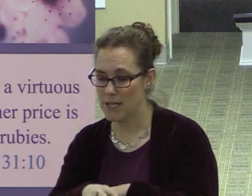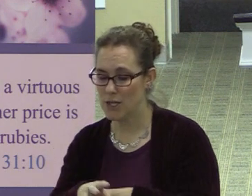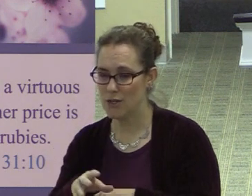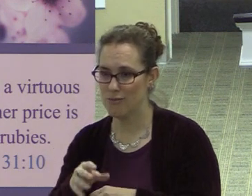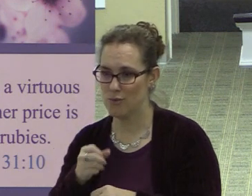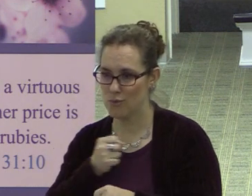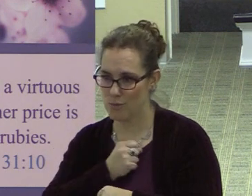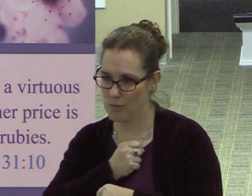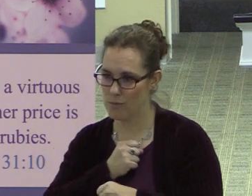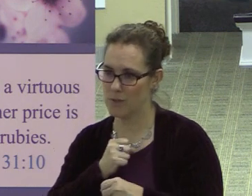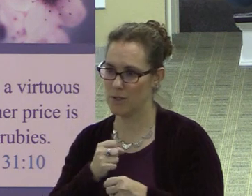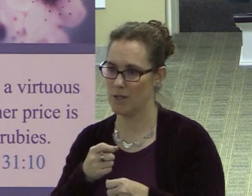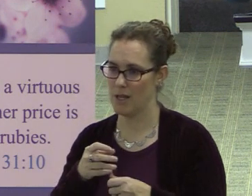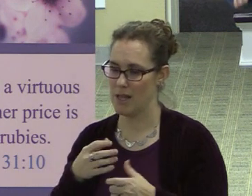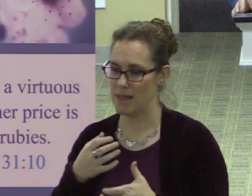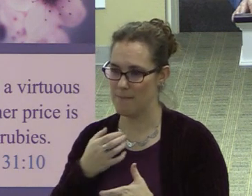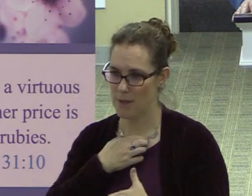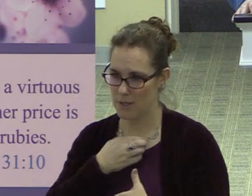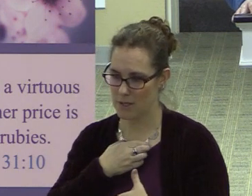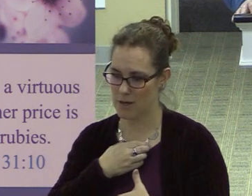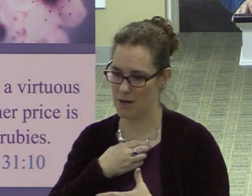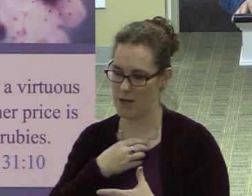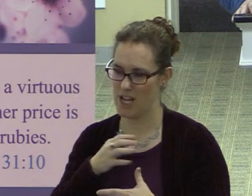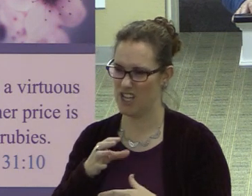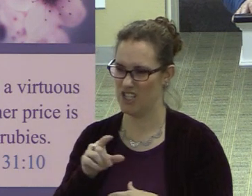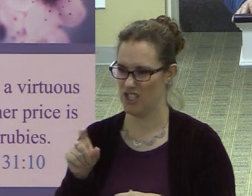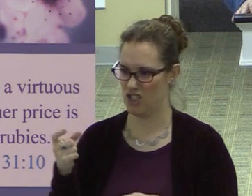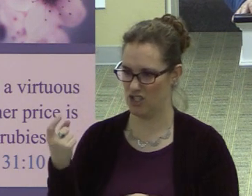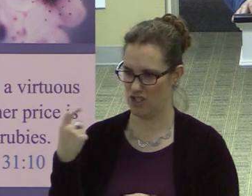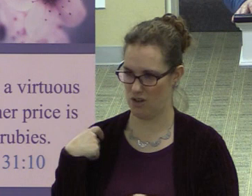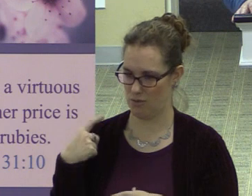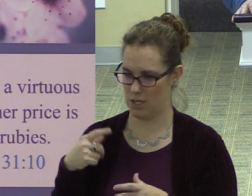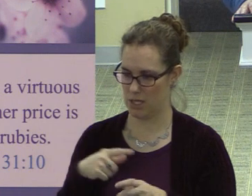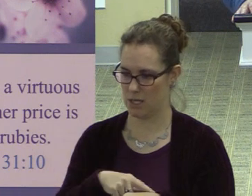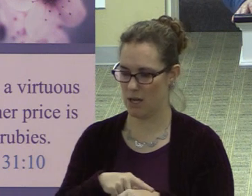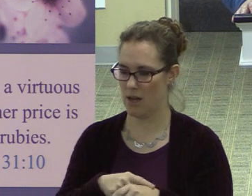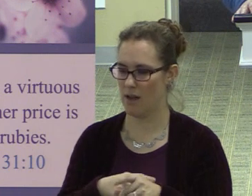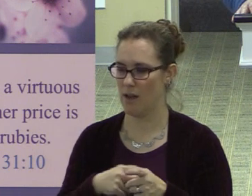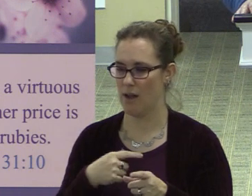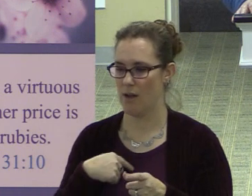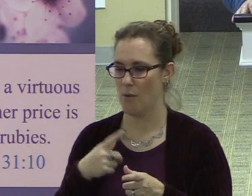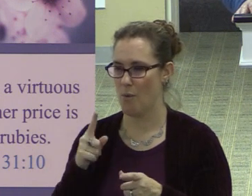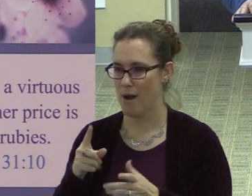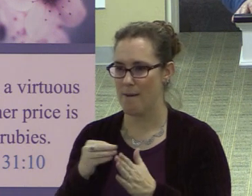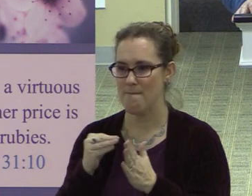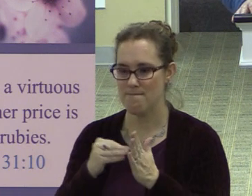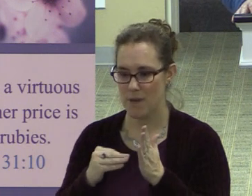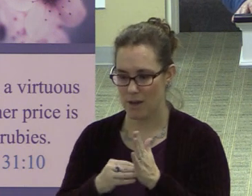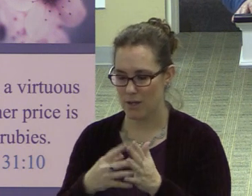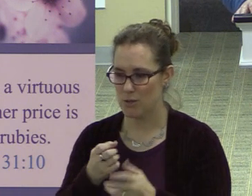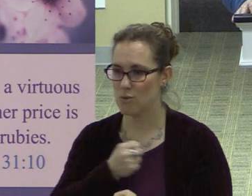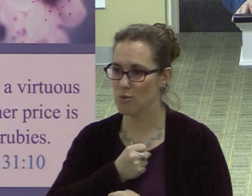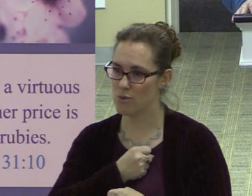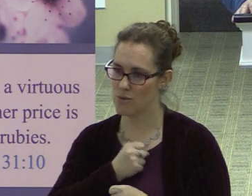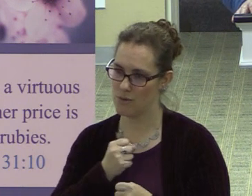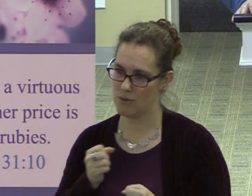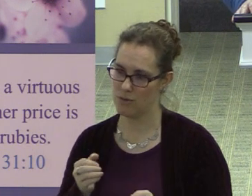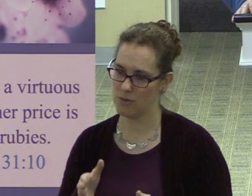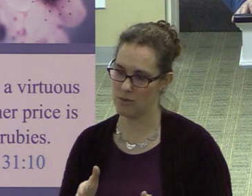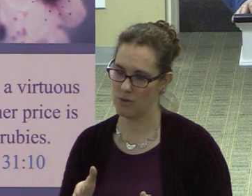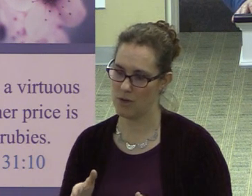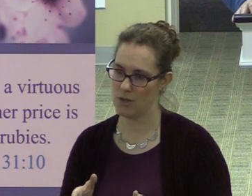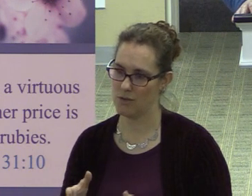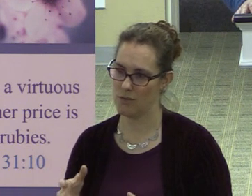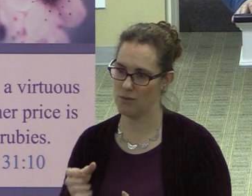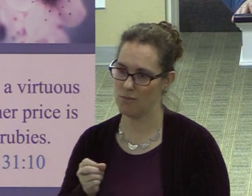military intelligence, the generals of the time had determined we would need 1 million soldiers to